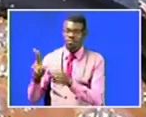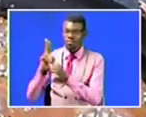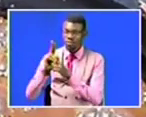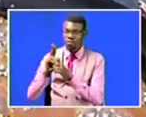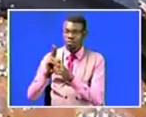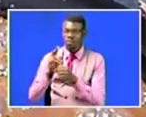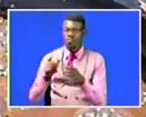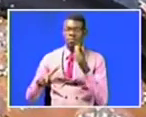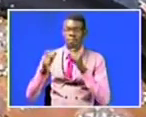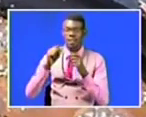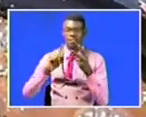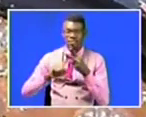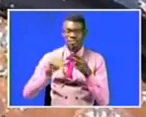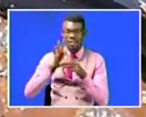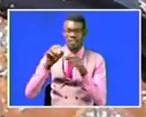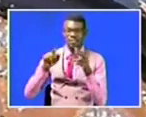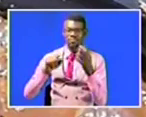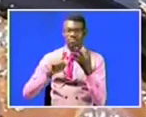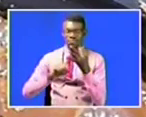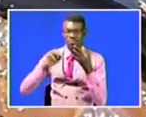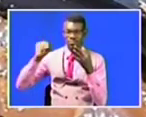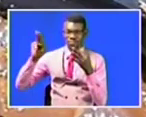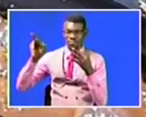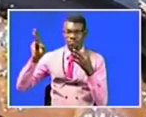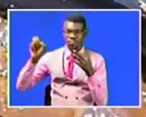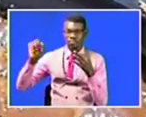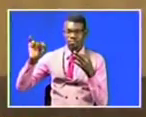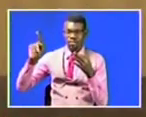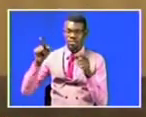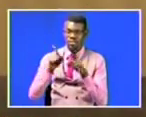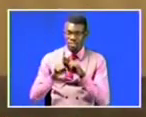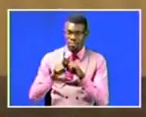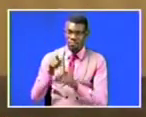tea, or mursik, as well as local brewed alcohol.